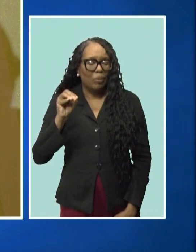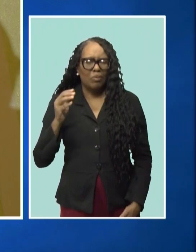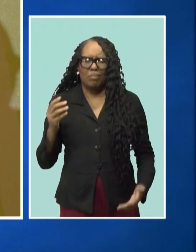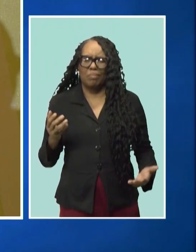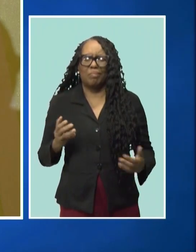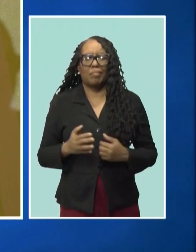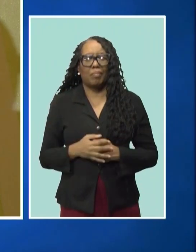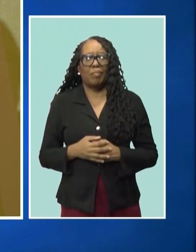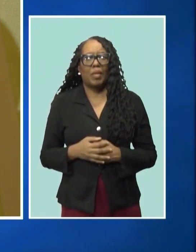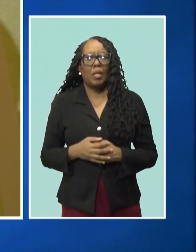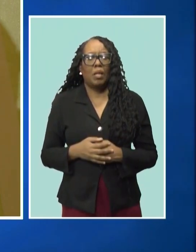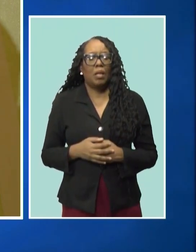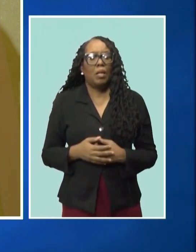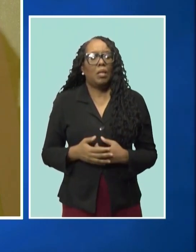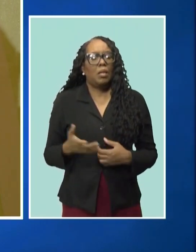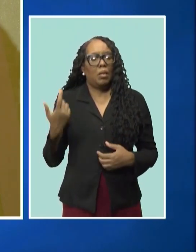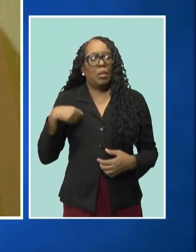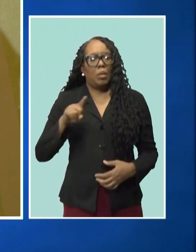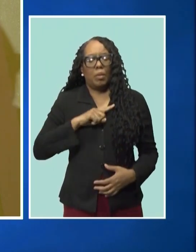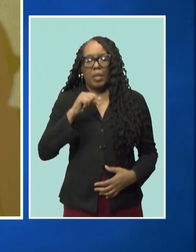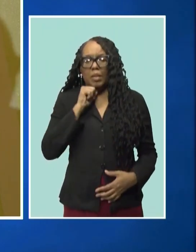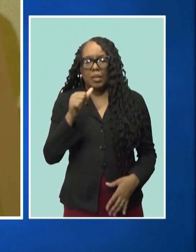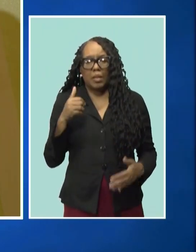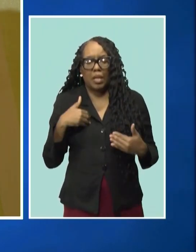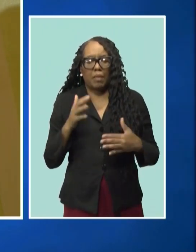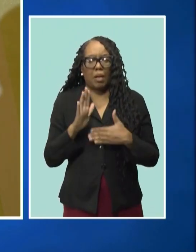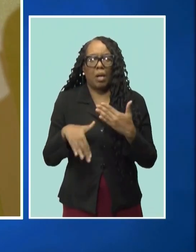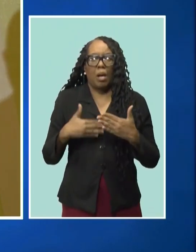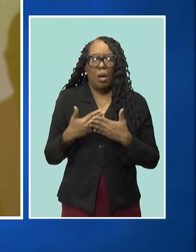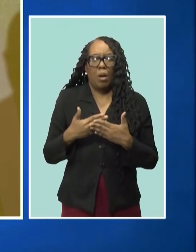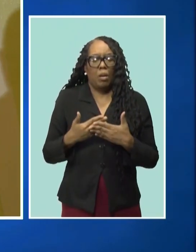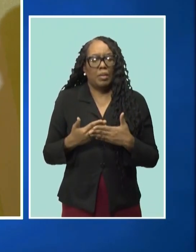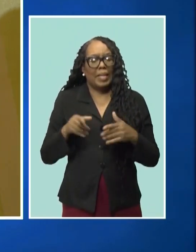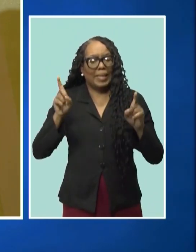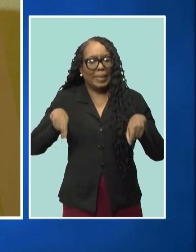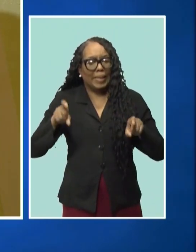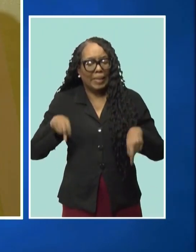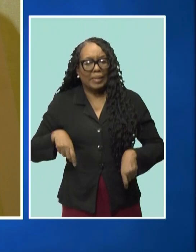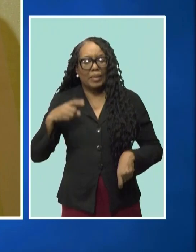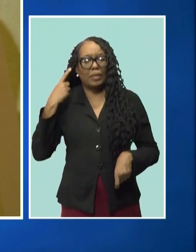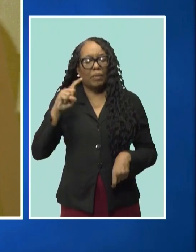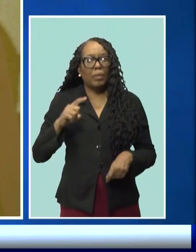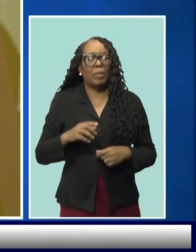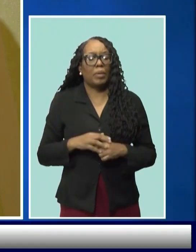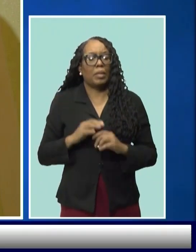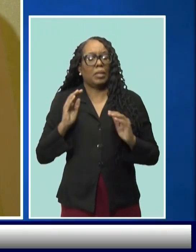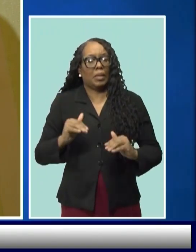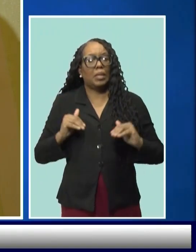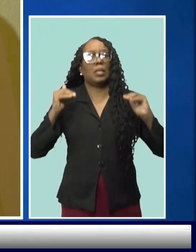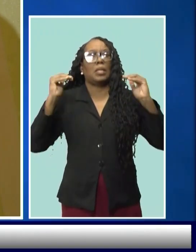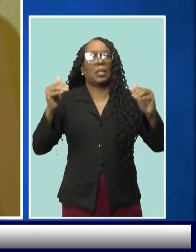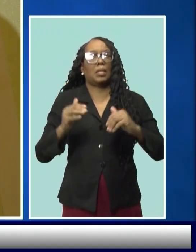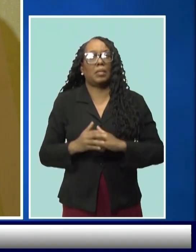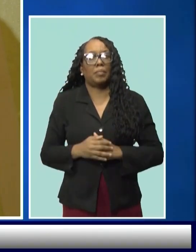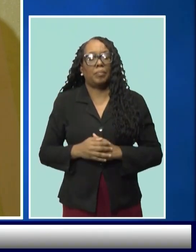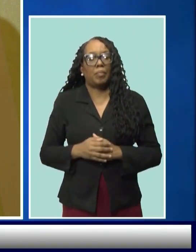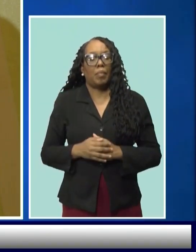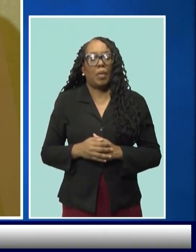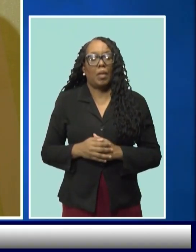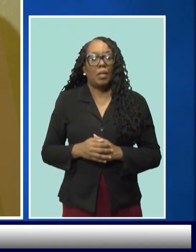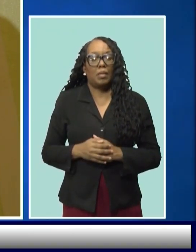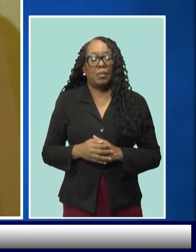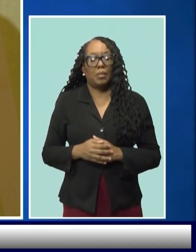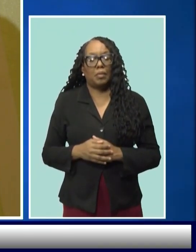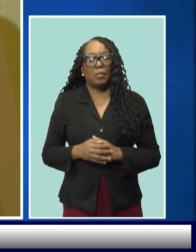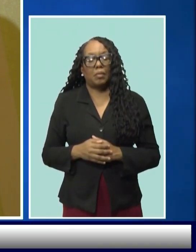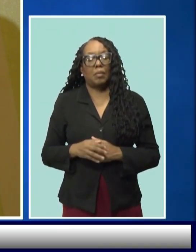We don't have the capital, so the just industrial transition also means that we have to speak to the capital investment in industry